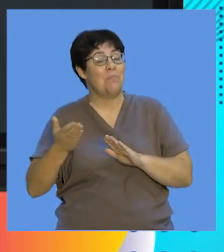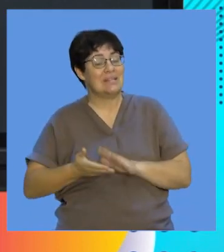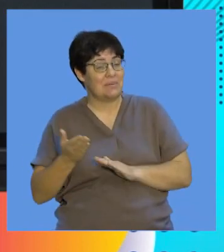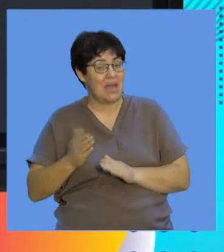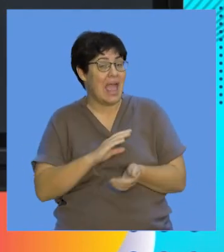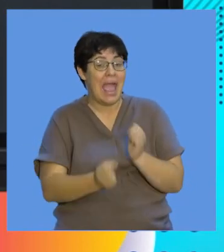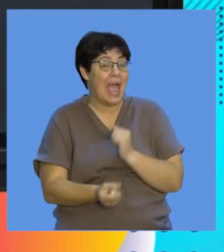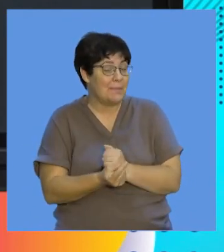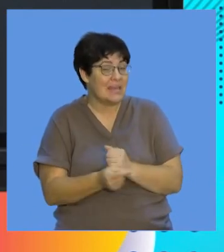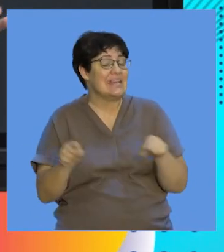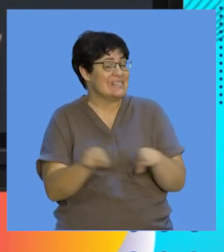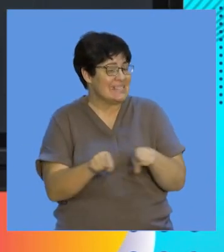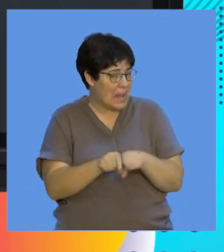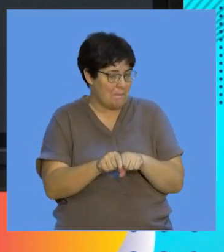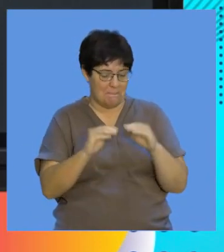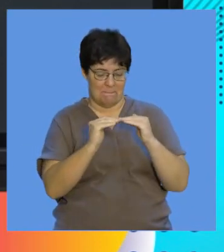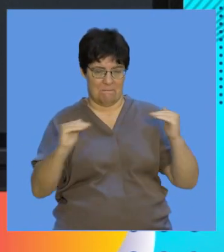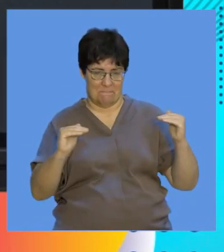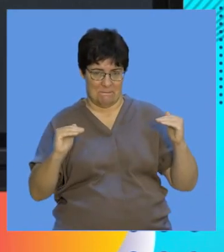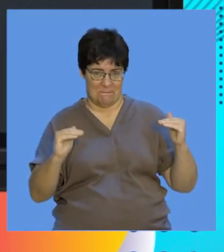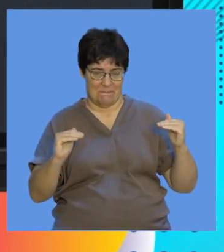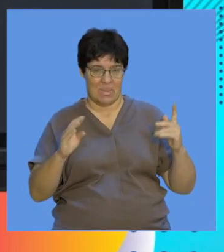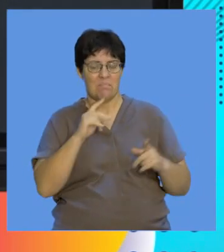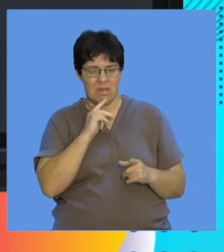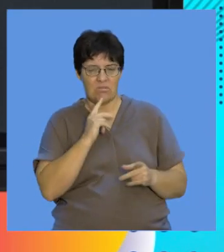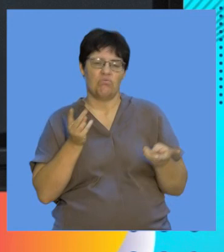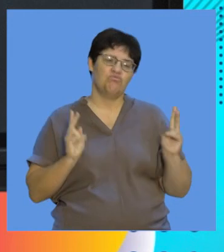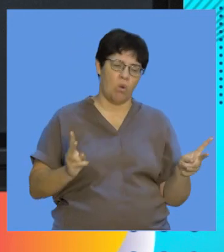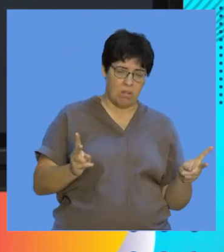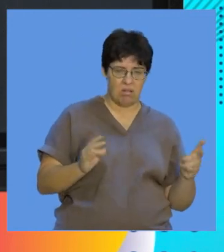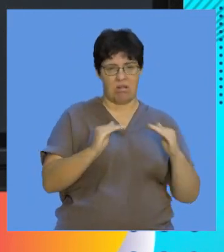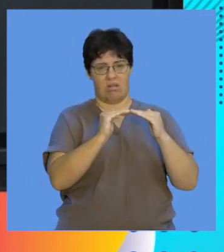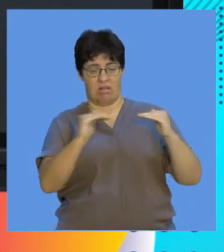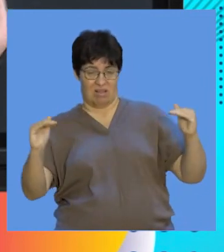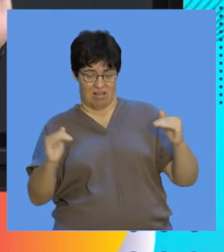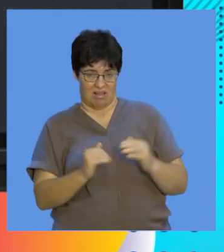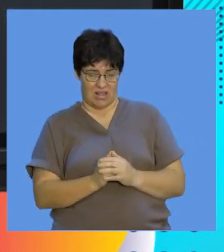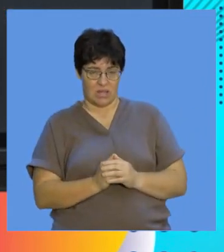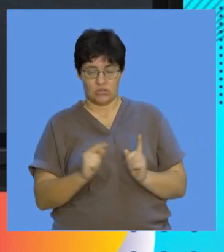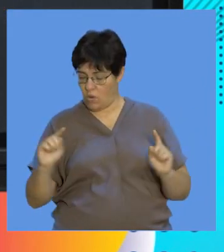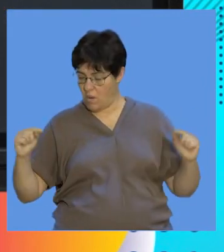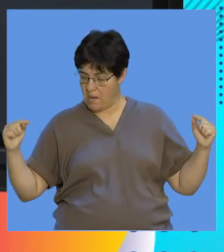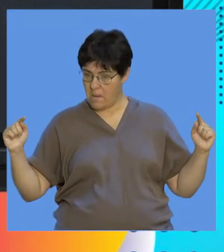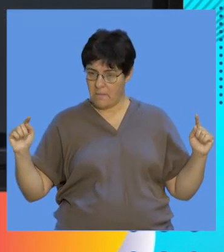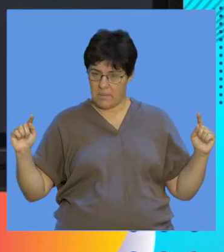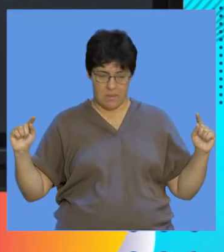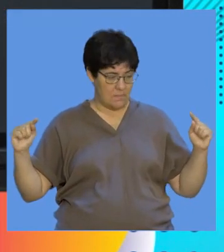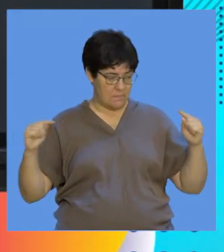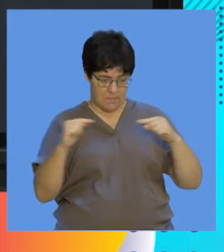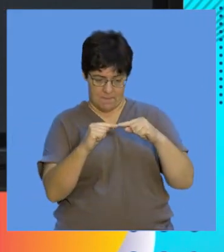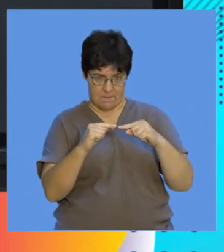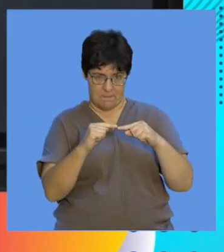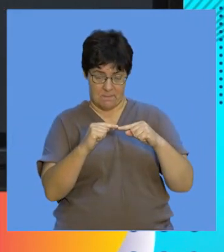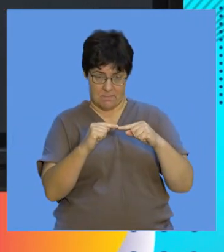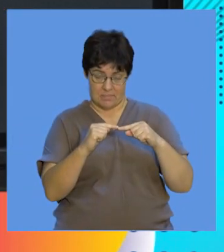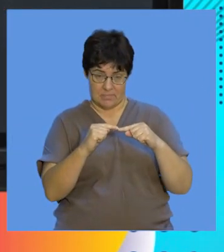that happens in the same plane. So generally, it's going to be horizontal, okay? So we'll have two objects moving horizontally towards